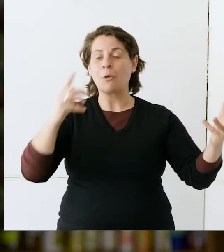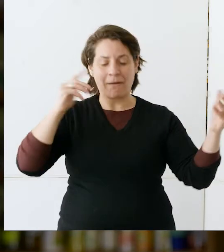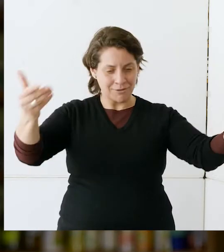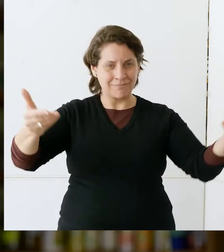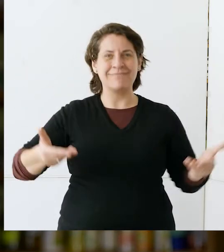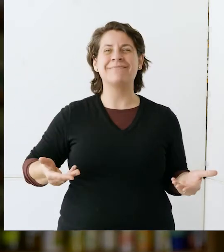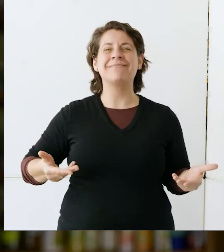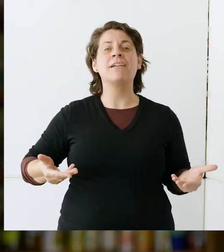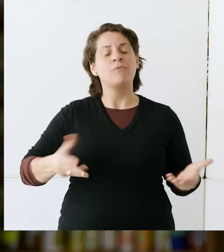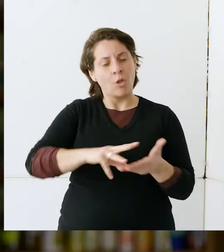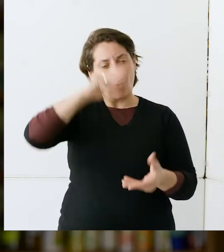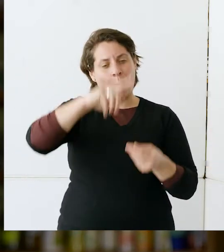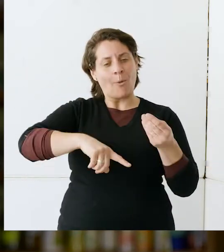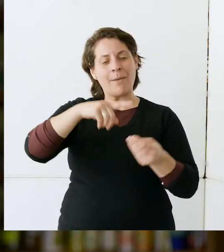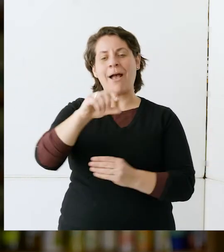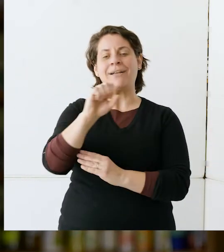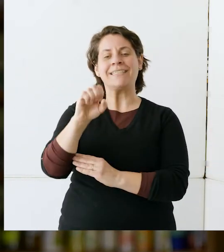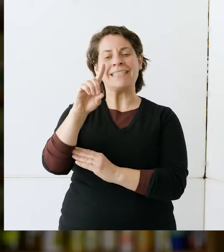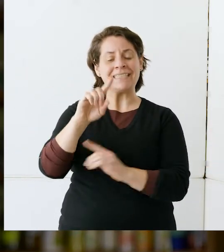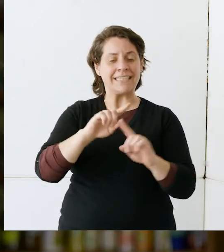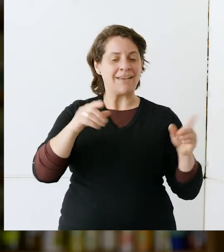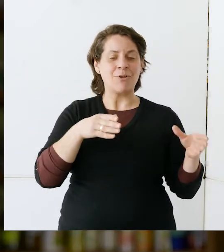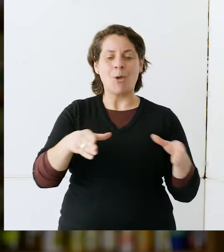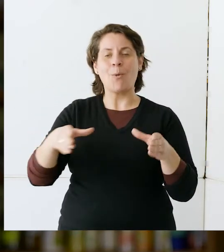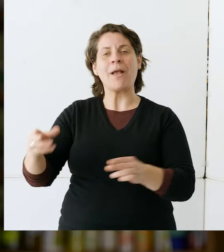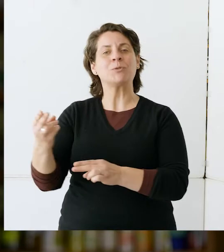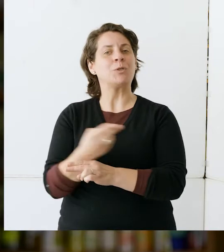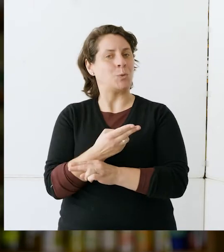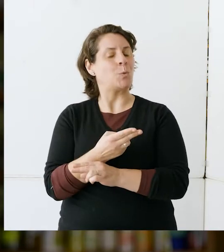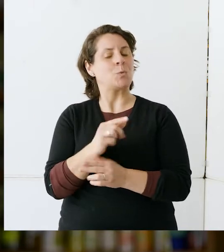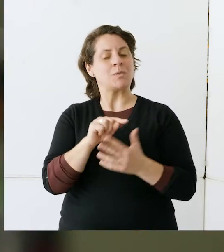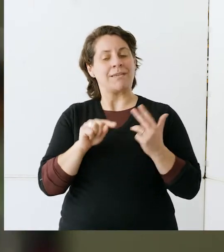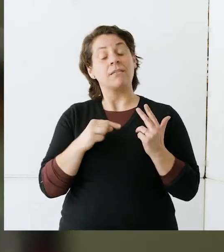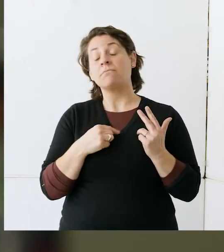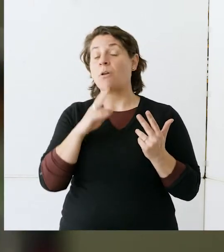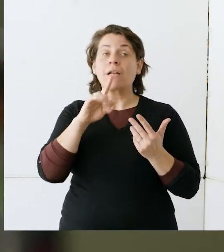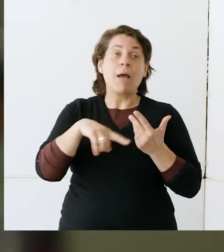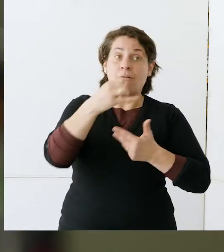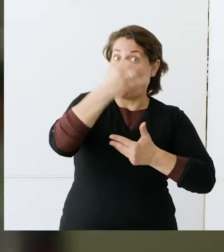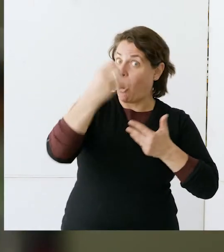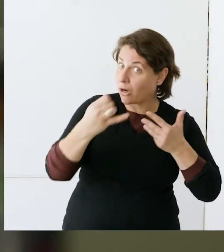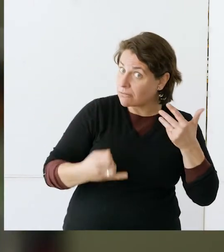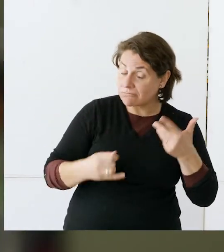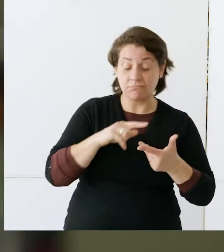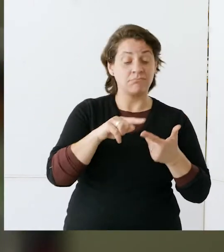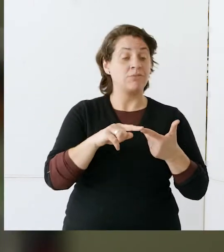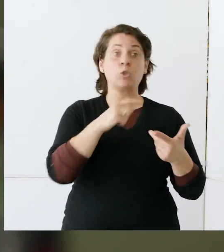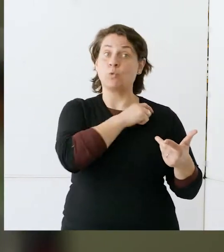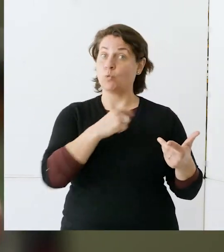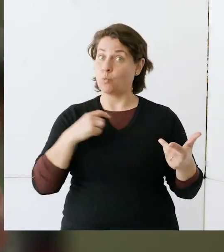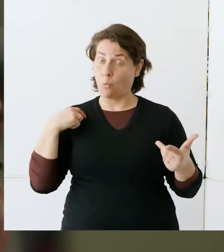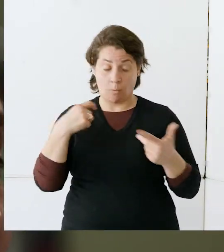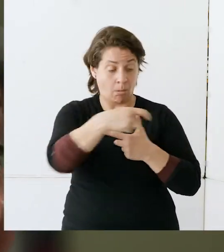all about seeds and different ways that we use them. We talked about seed as art and seed as jewelry.